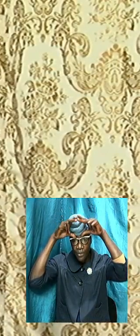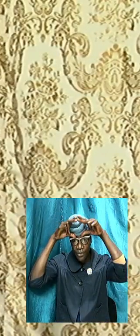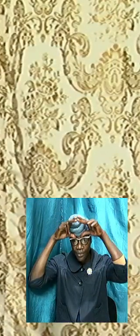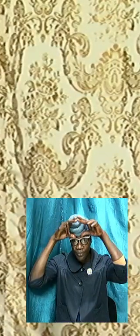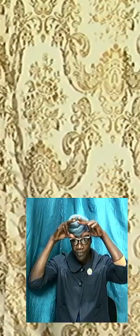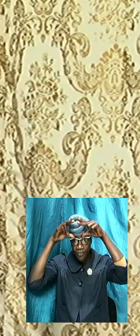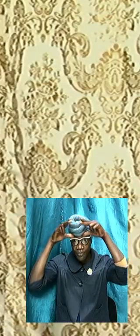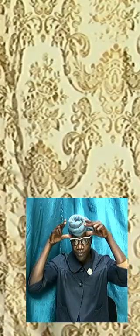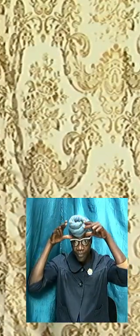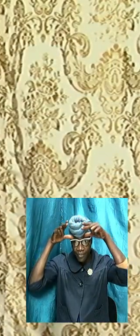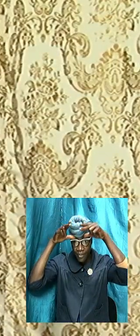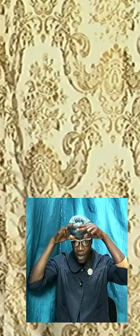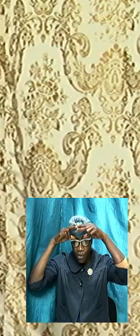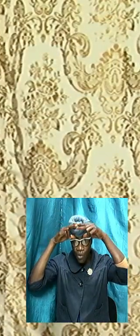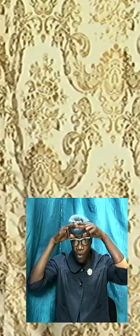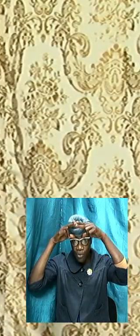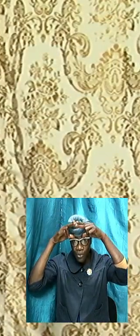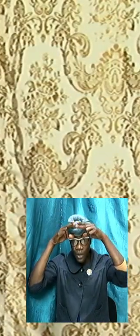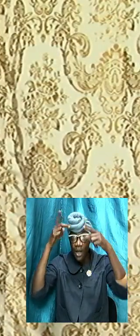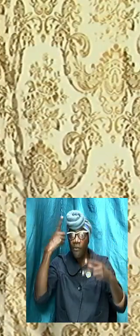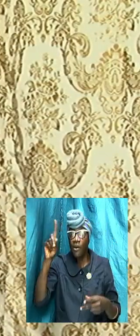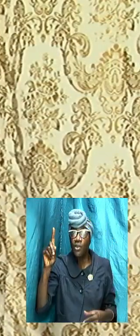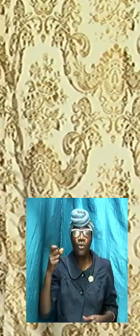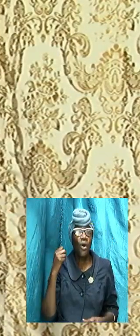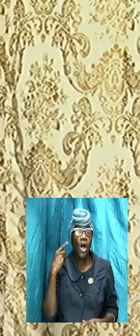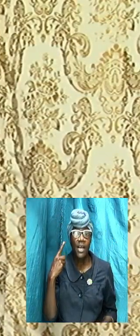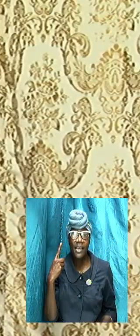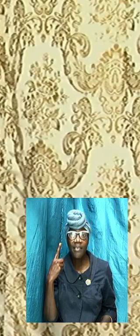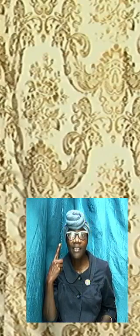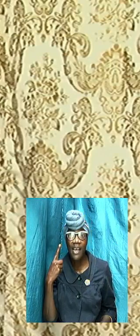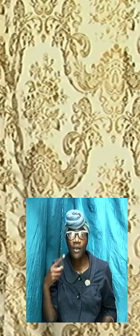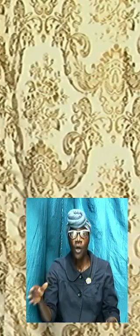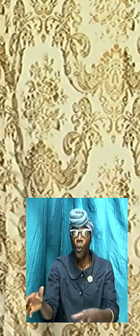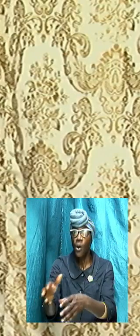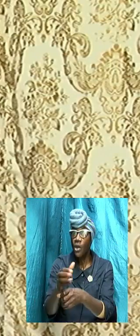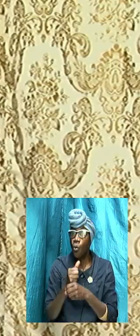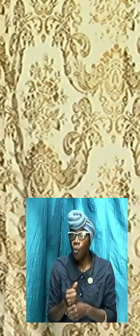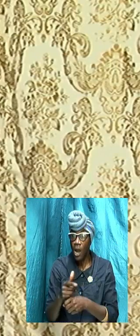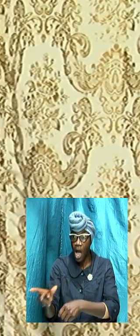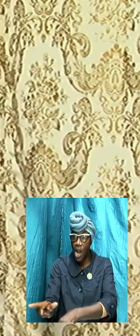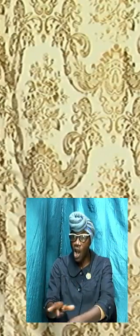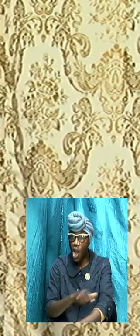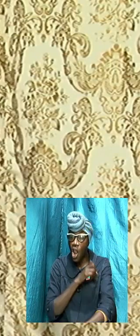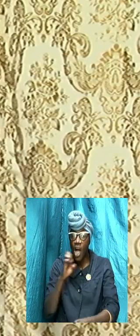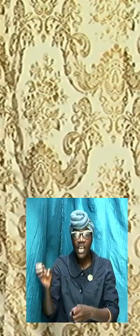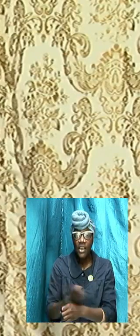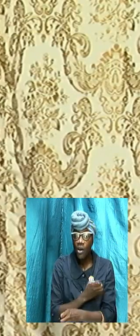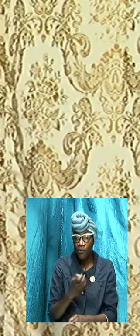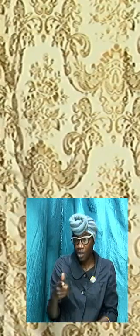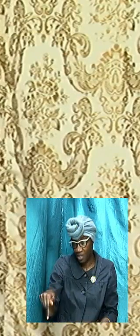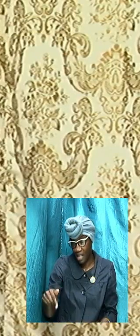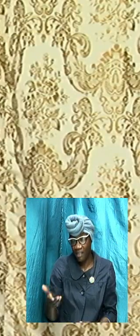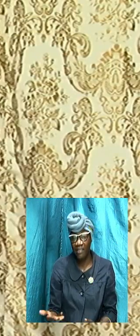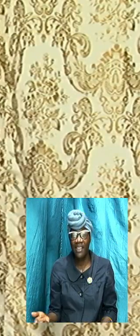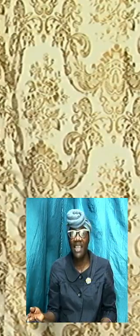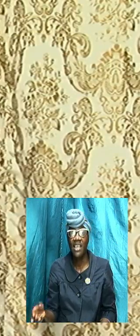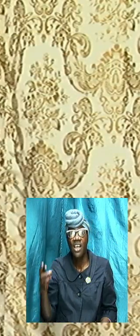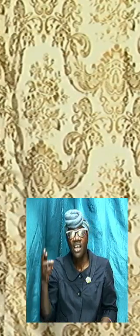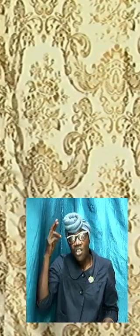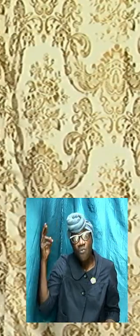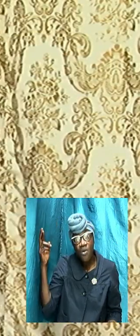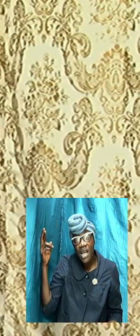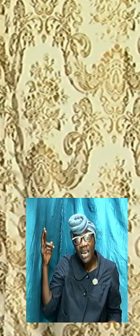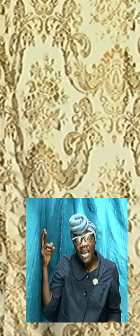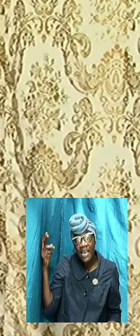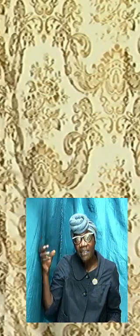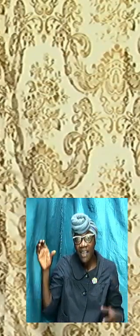of Bible study, for us to understand that when you hold on long enough, amen, to this thing, when you realize that, look here, there are